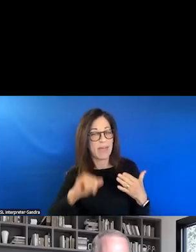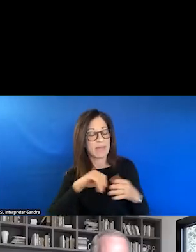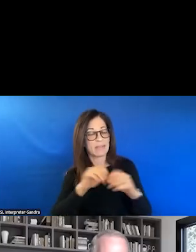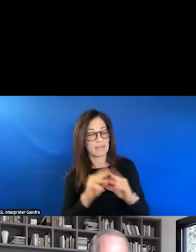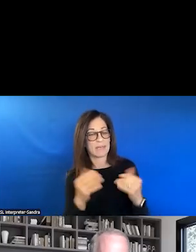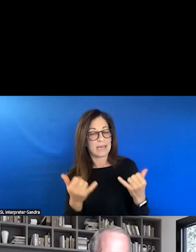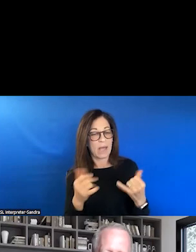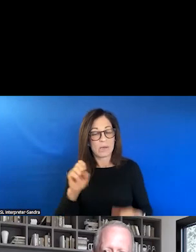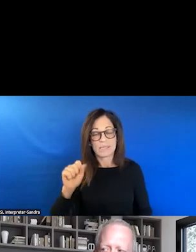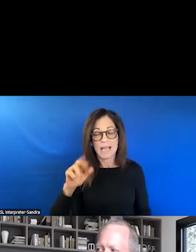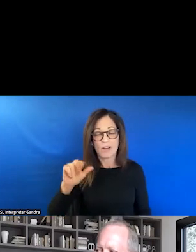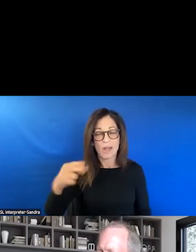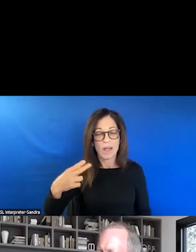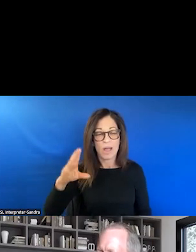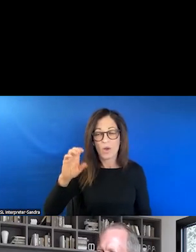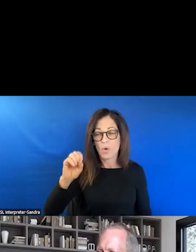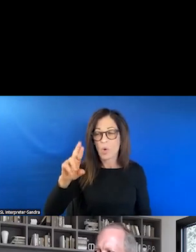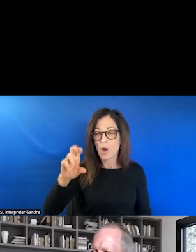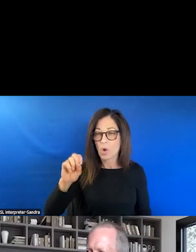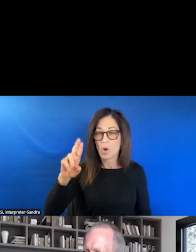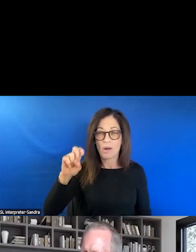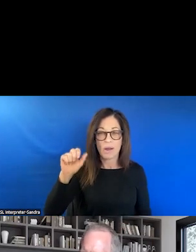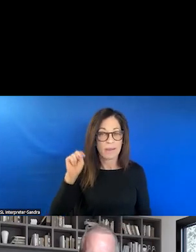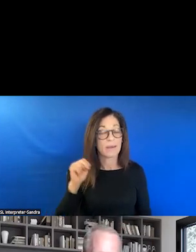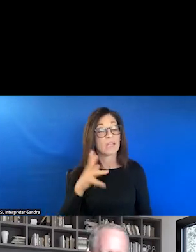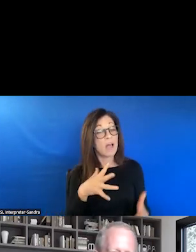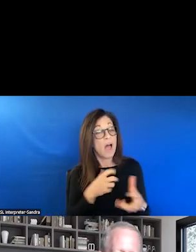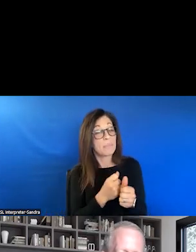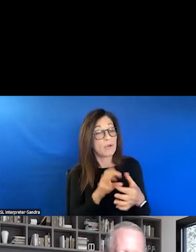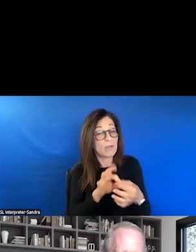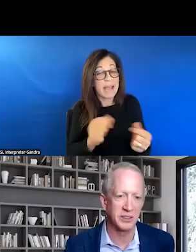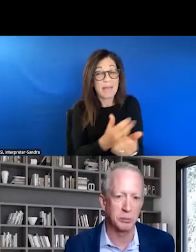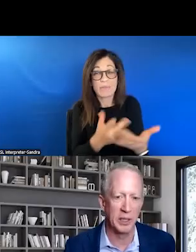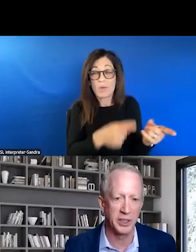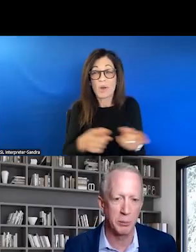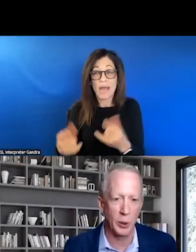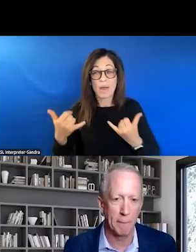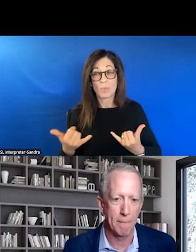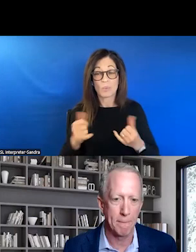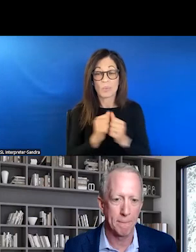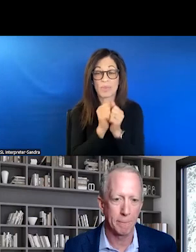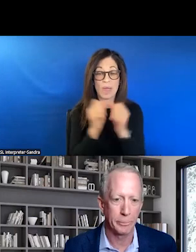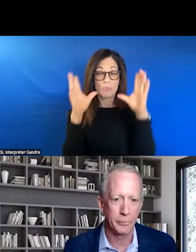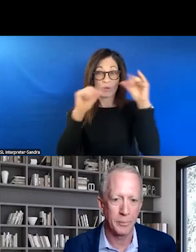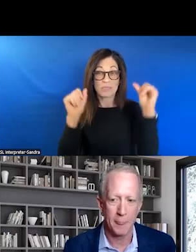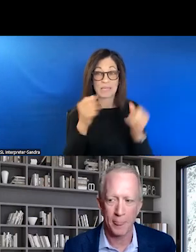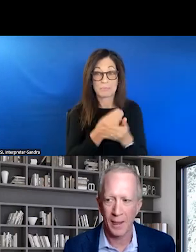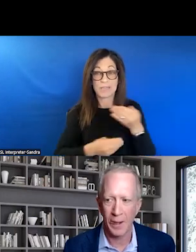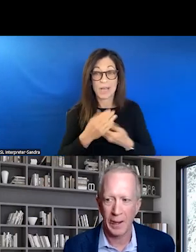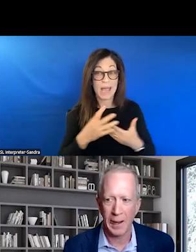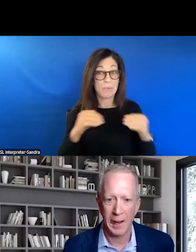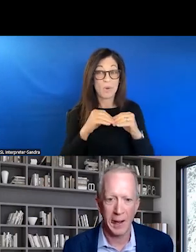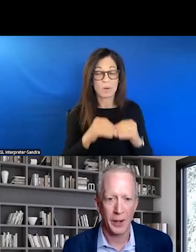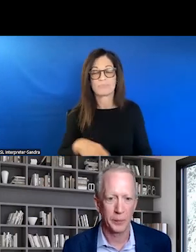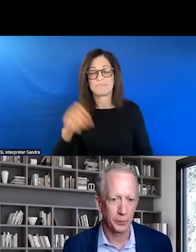Sarah Corcoran. Sarah, update around everything going on now with the president's budget and more. Yeah, and thank you, David.